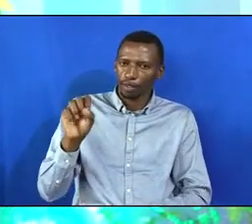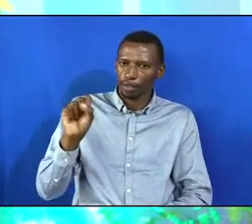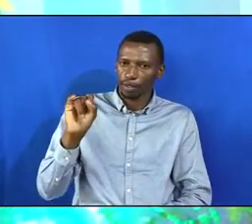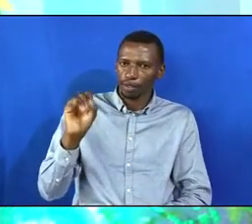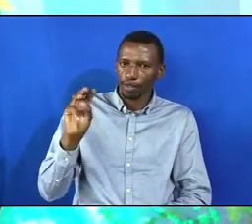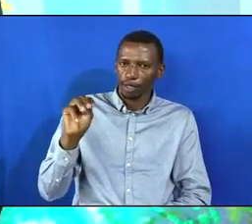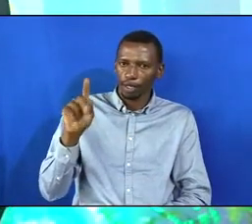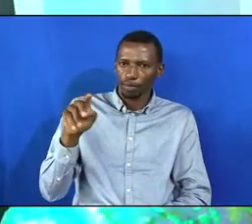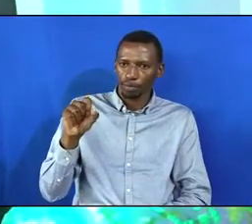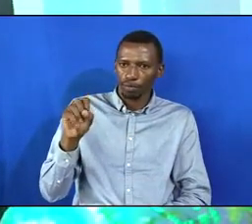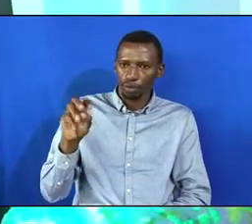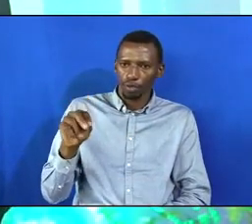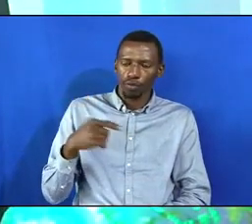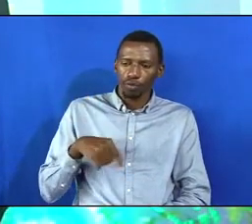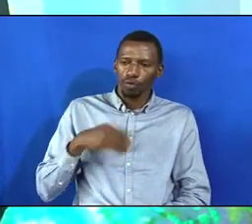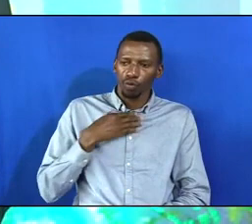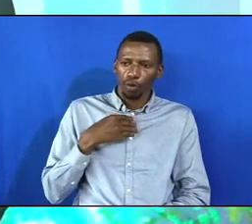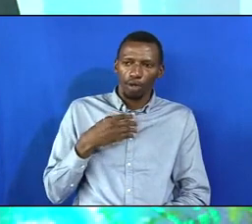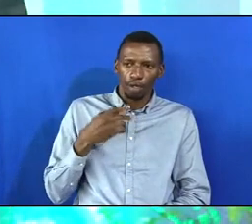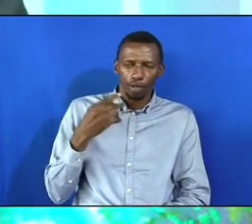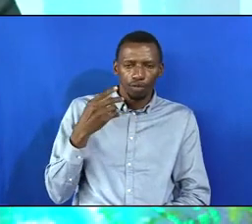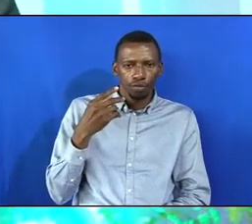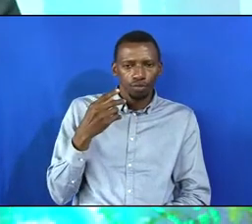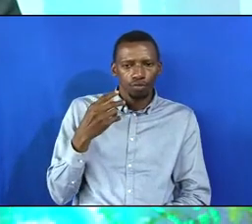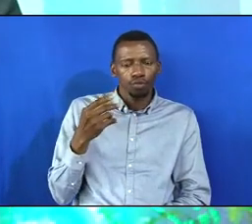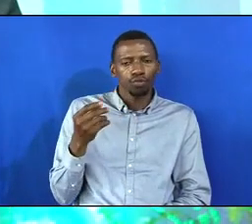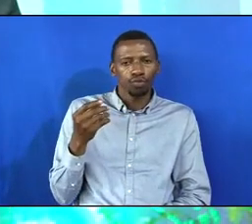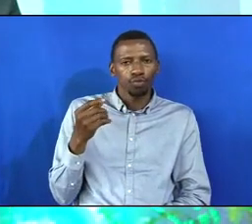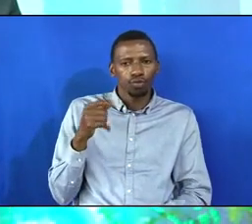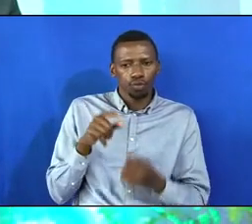want to recognize now your achievements. Tell us,